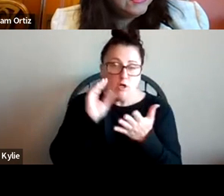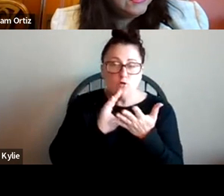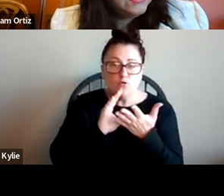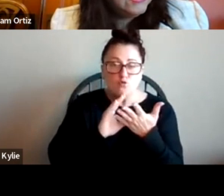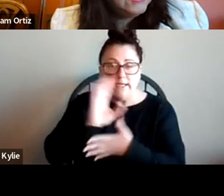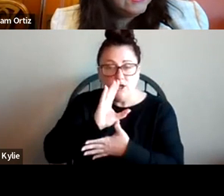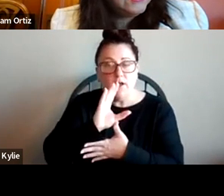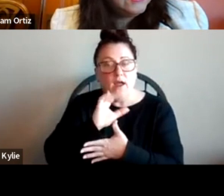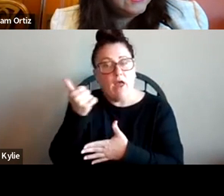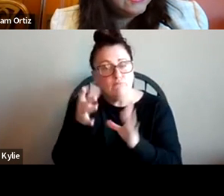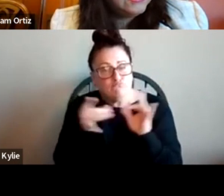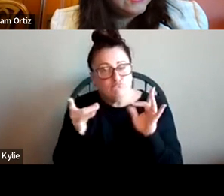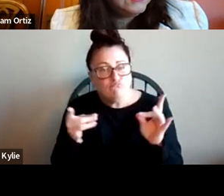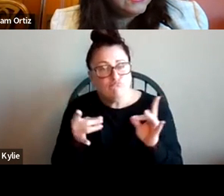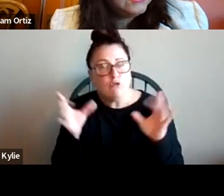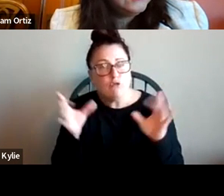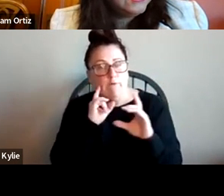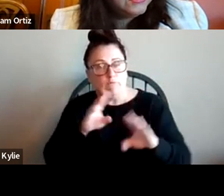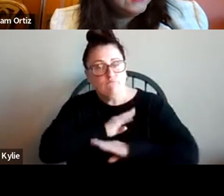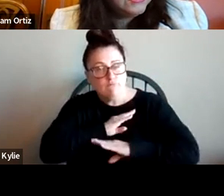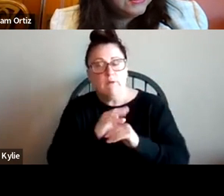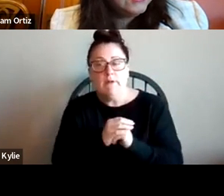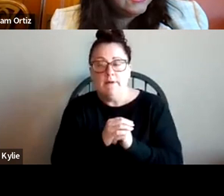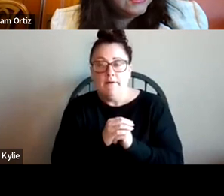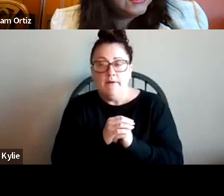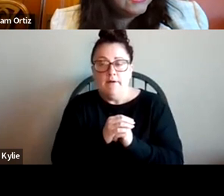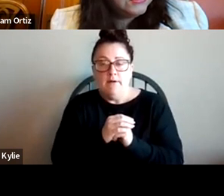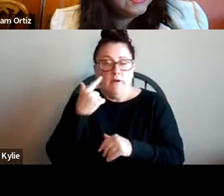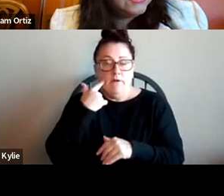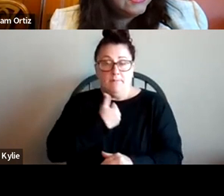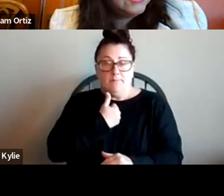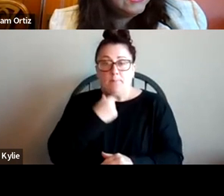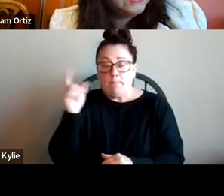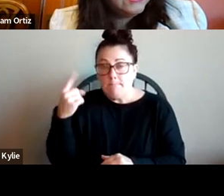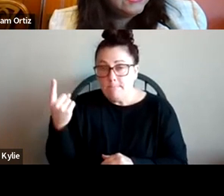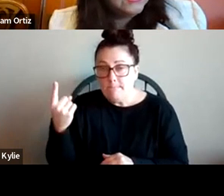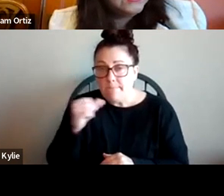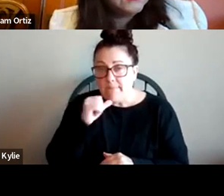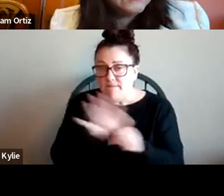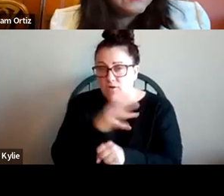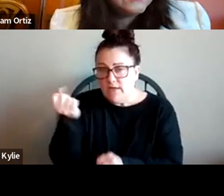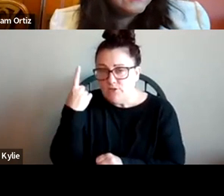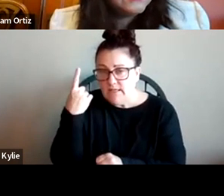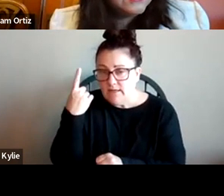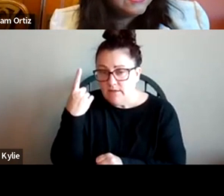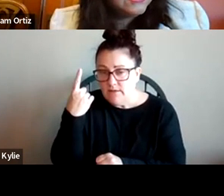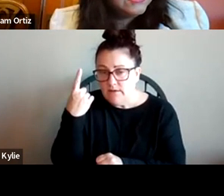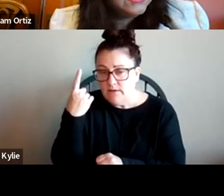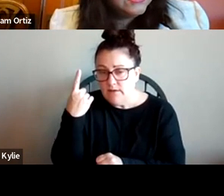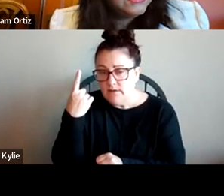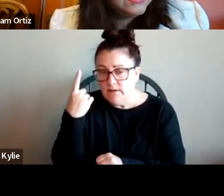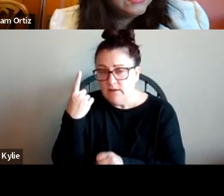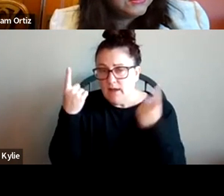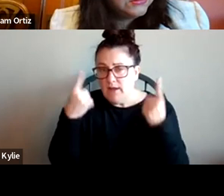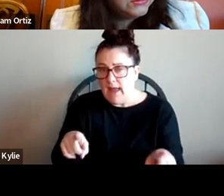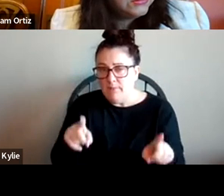that other people are looking for. For me, one, I didn't fully understand the circumstances around